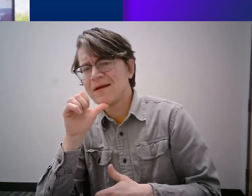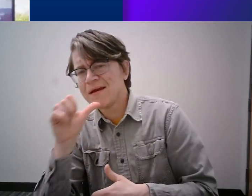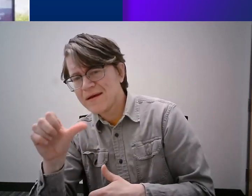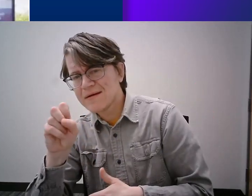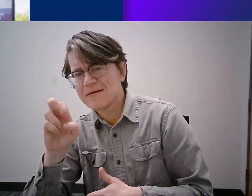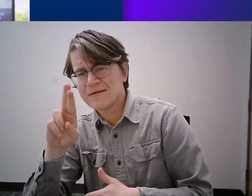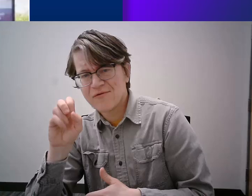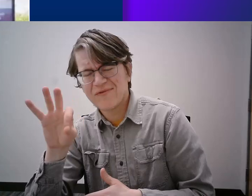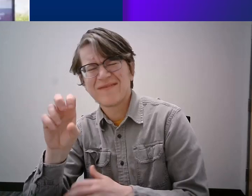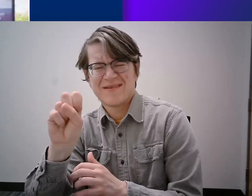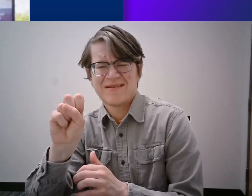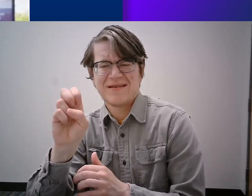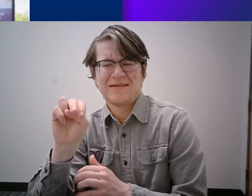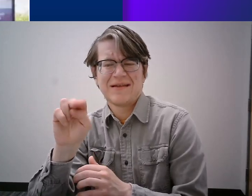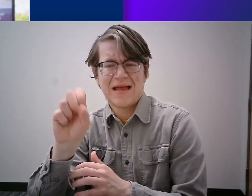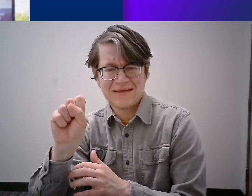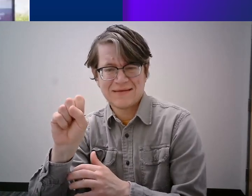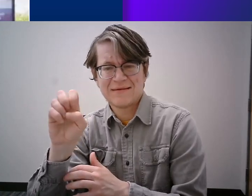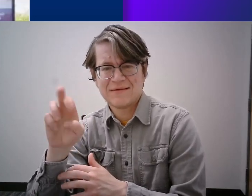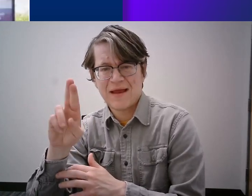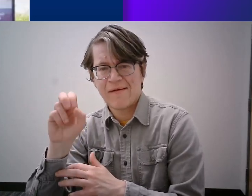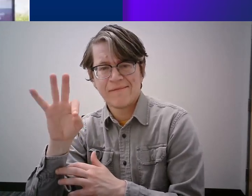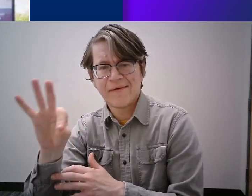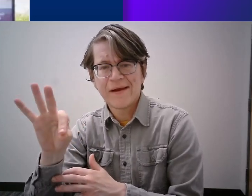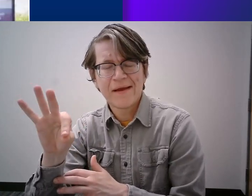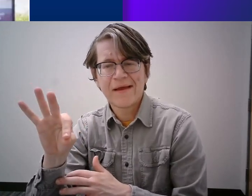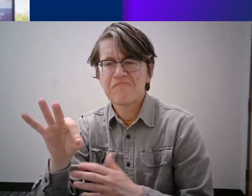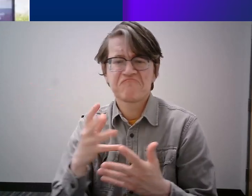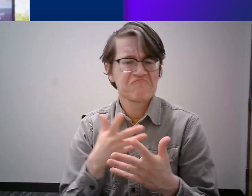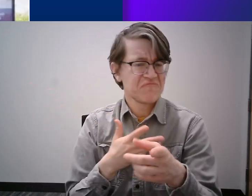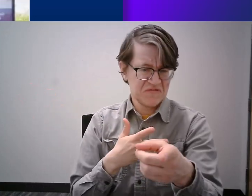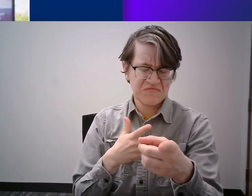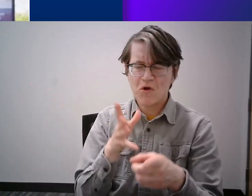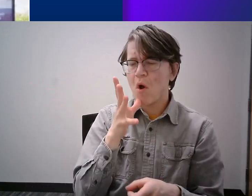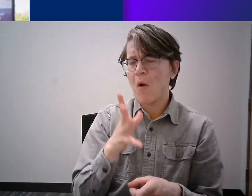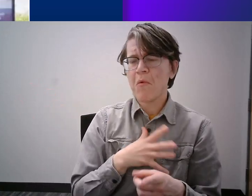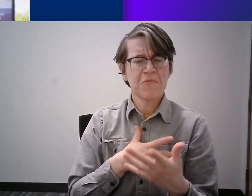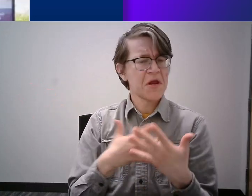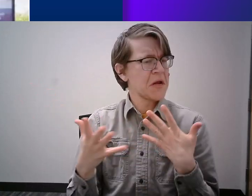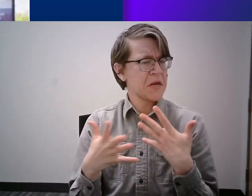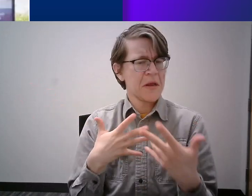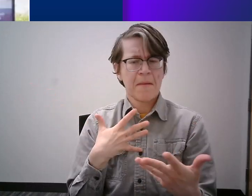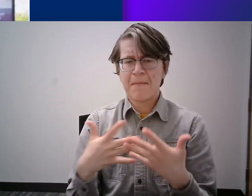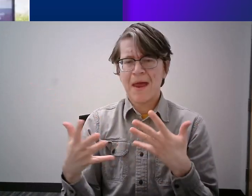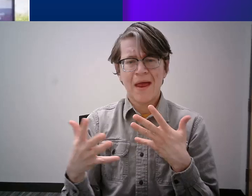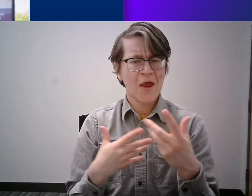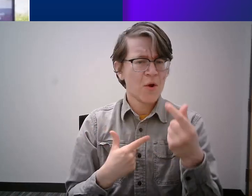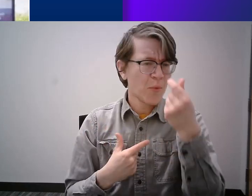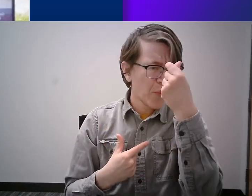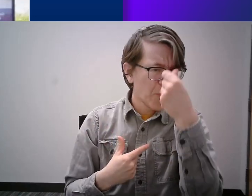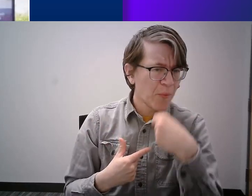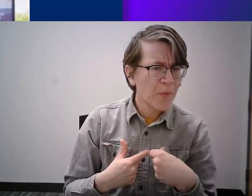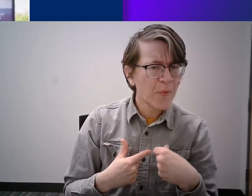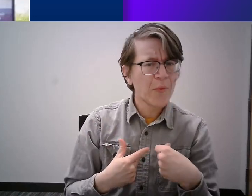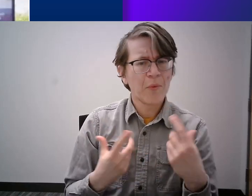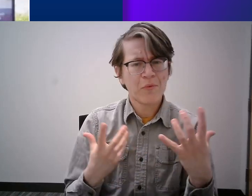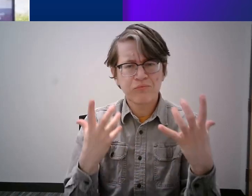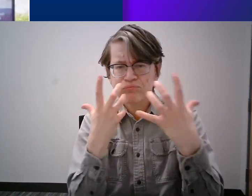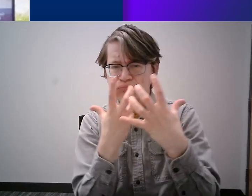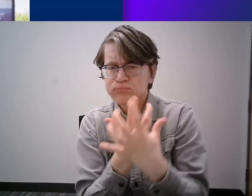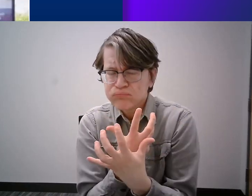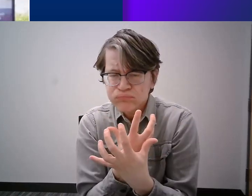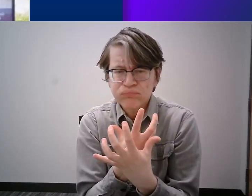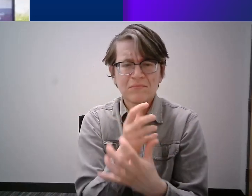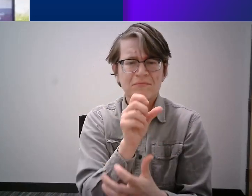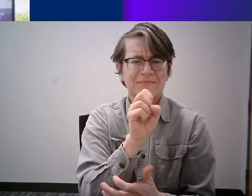sans serif typeface, if it has thick serifs or no serifs, or if it's thin or bold, and gets us